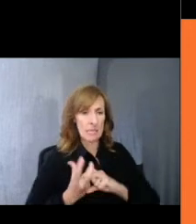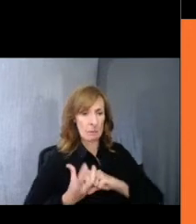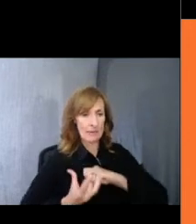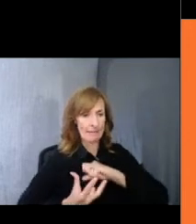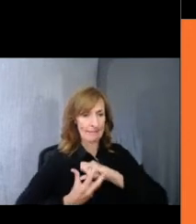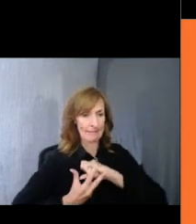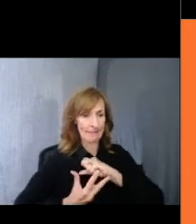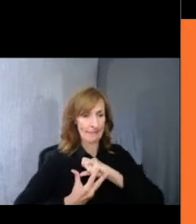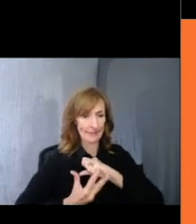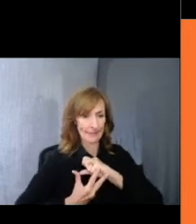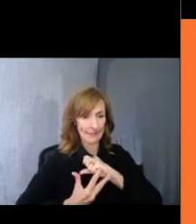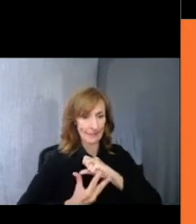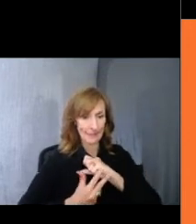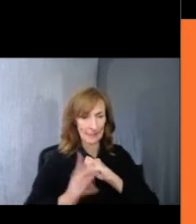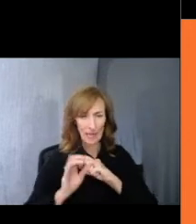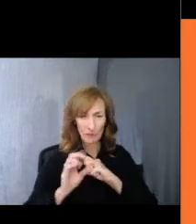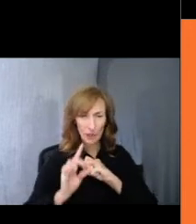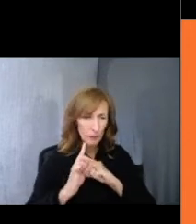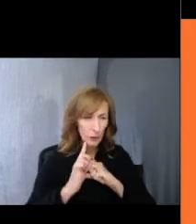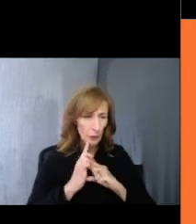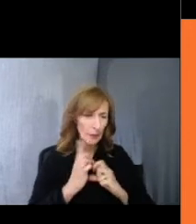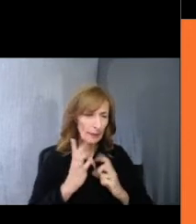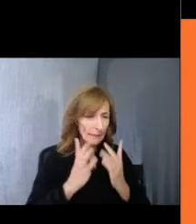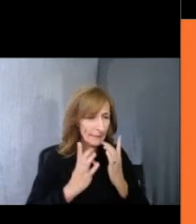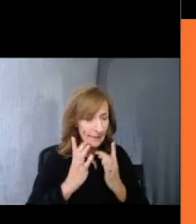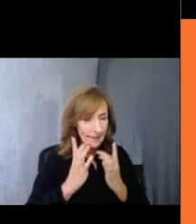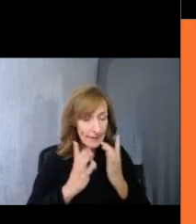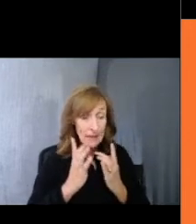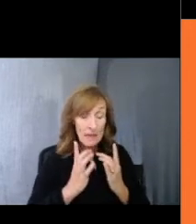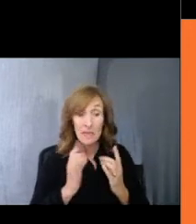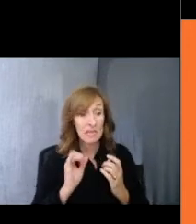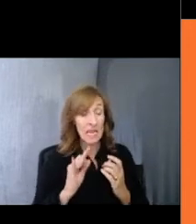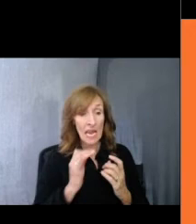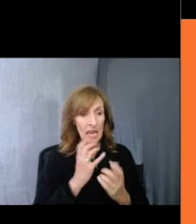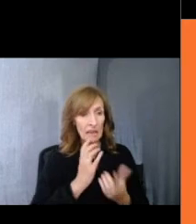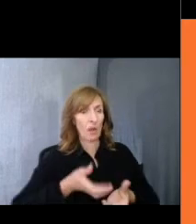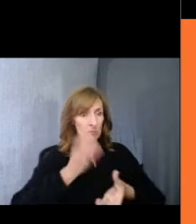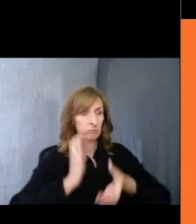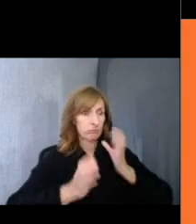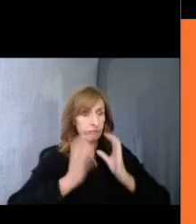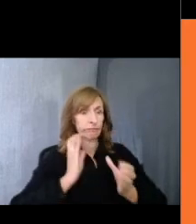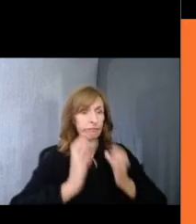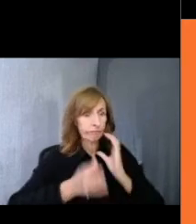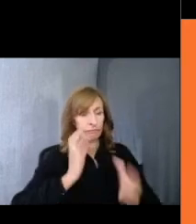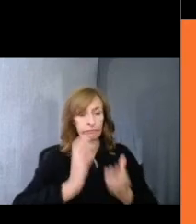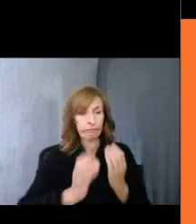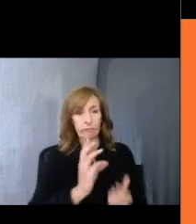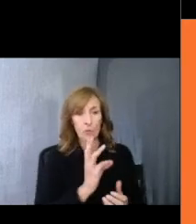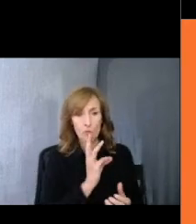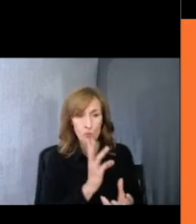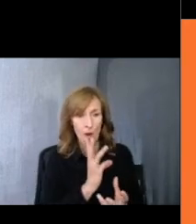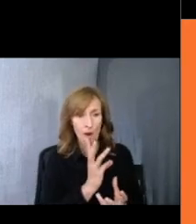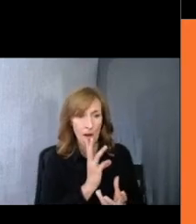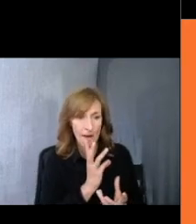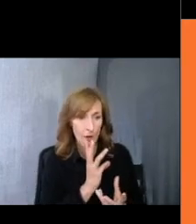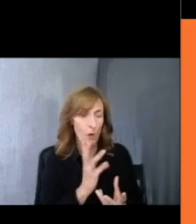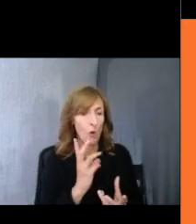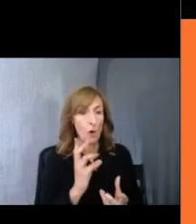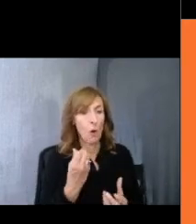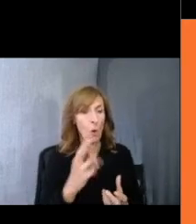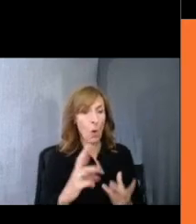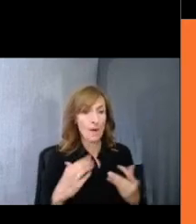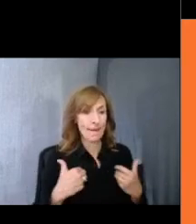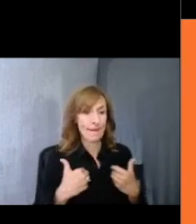overhydrated, if you have an excess of fluid, for example, if you drank a lot or pets drink a lot, we don't see that